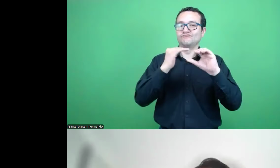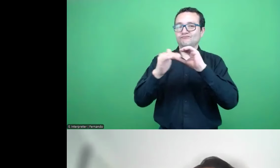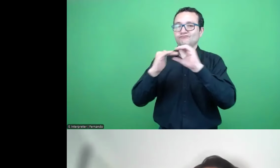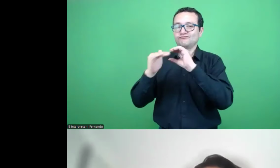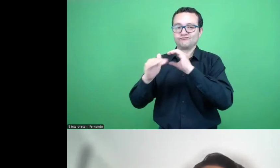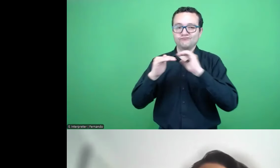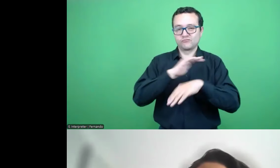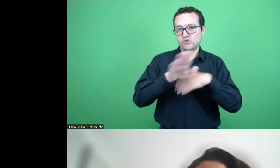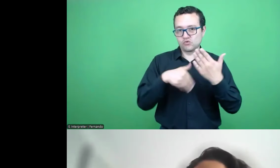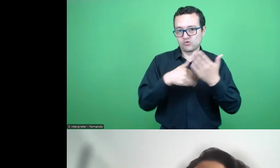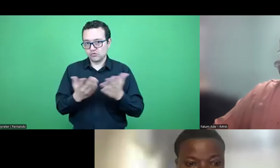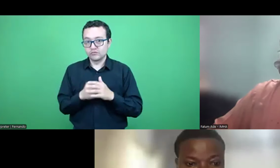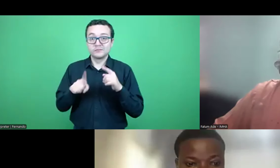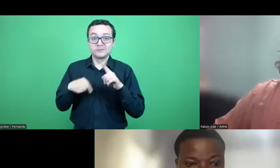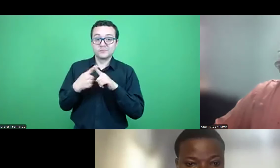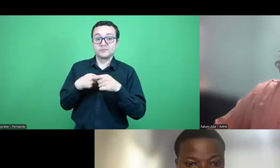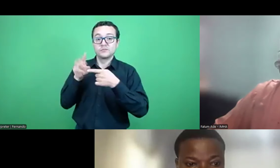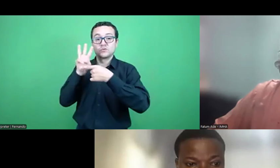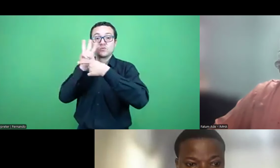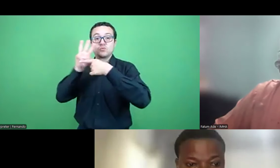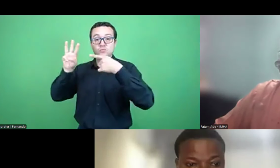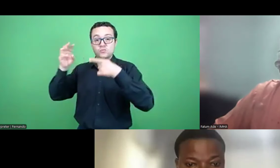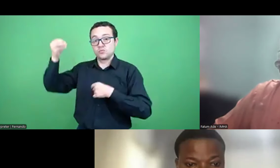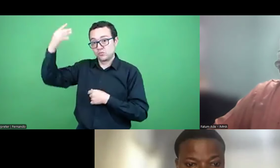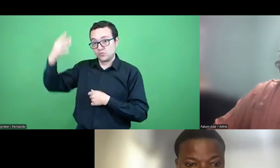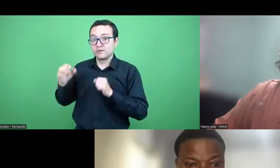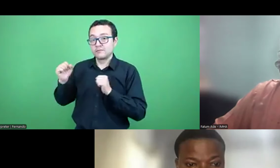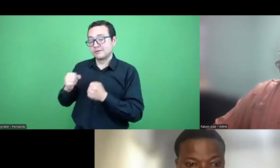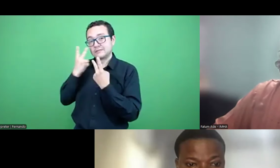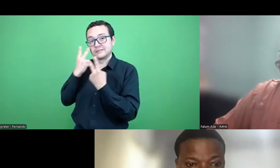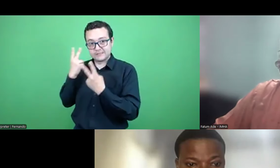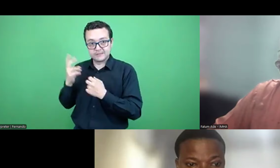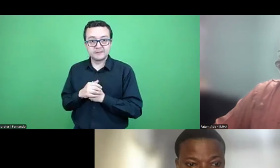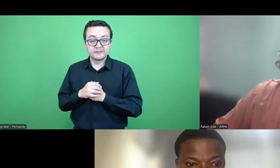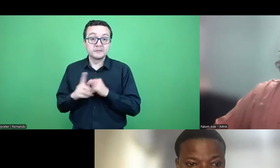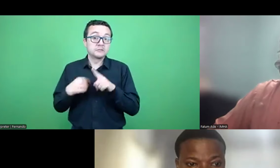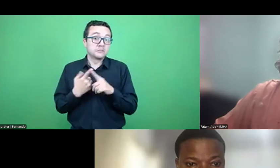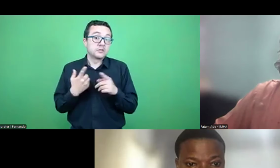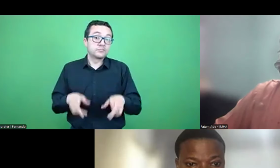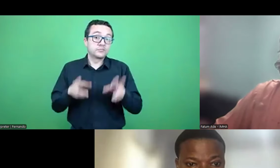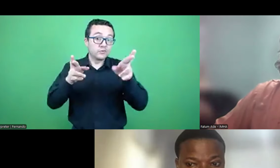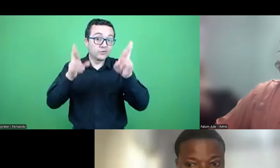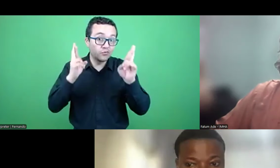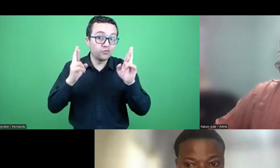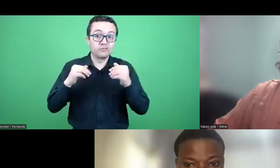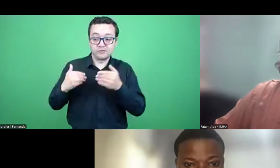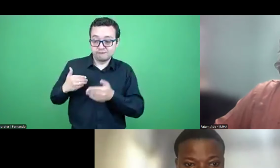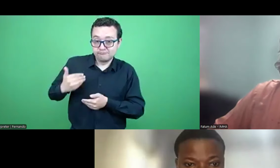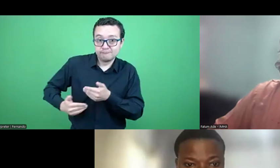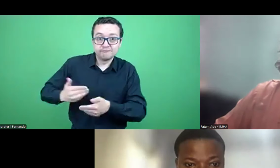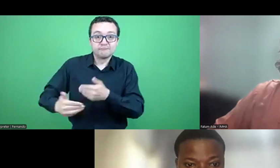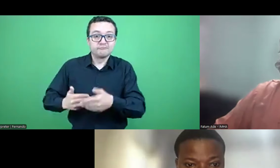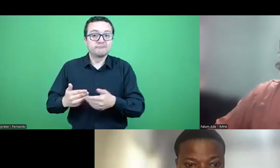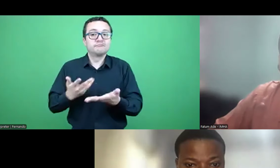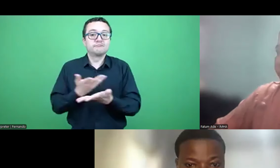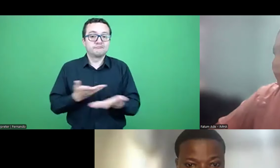Erica, I think I'll stop here and maybe we can go through some Q&A. Let's do it. And thank you for that